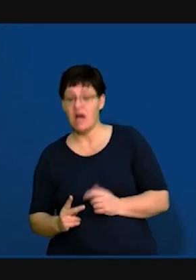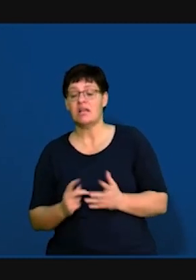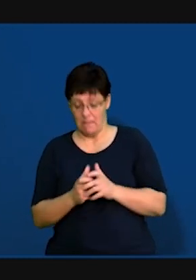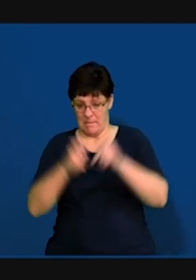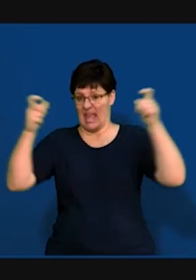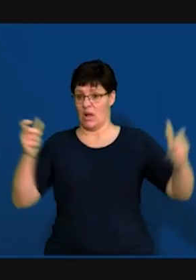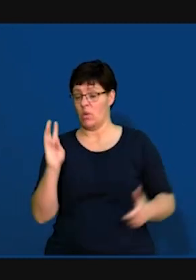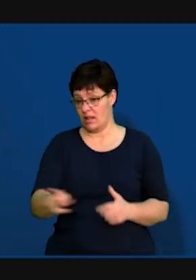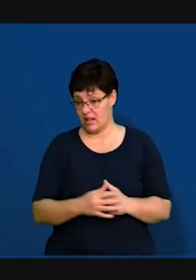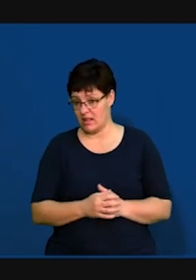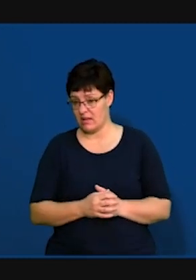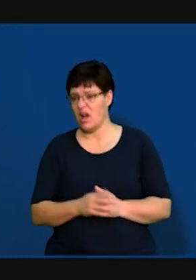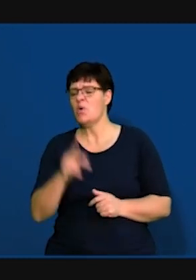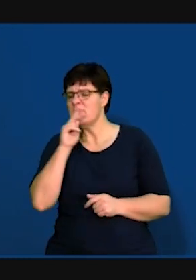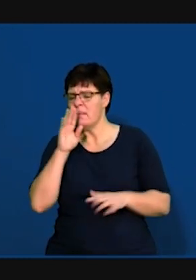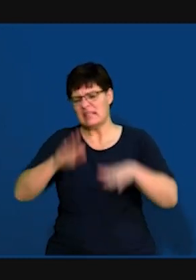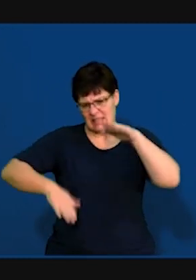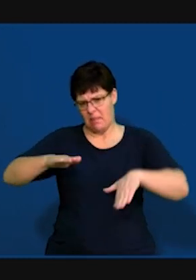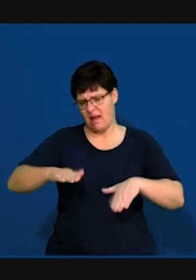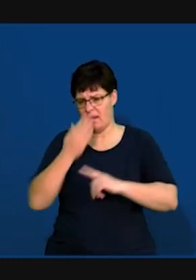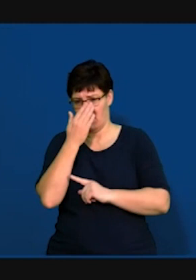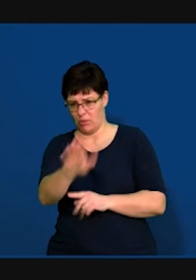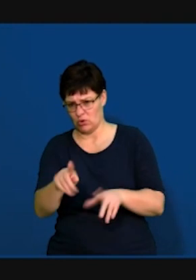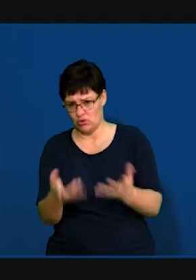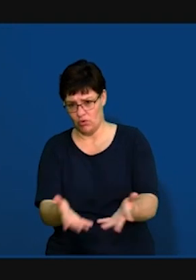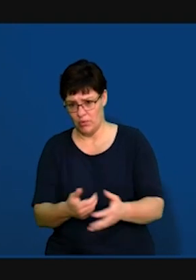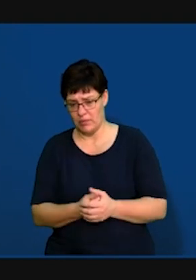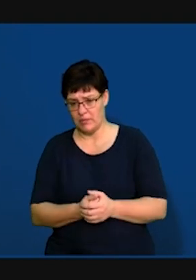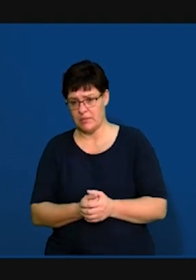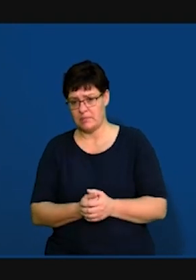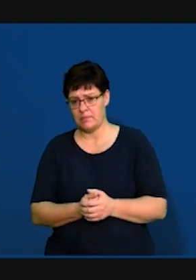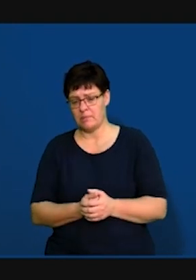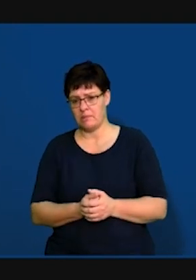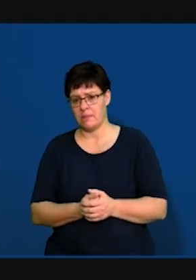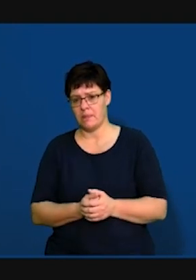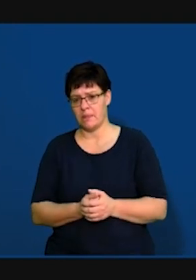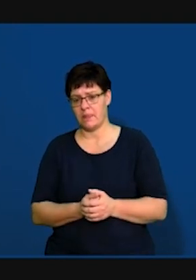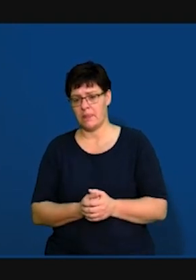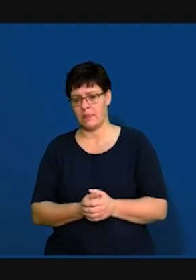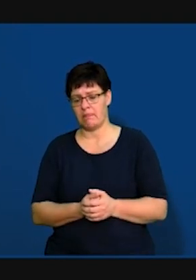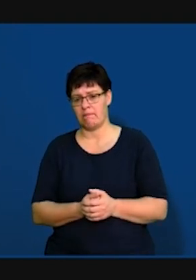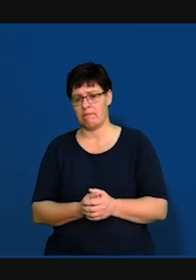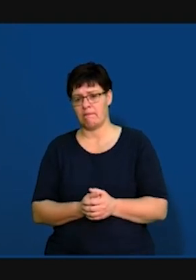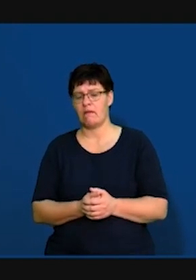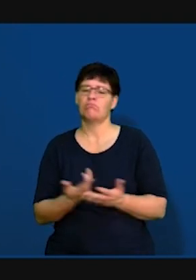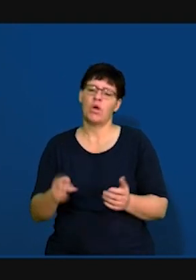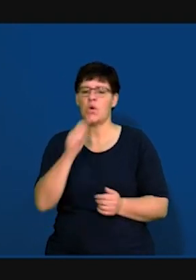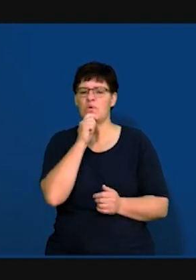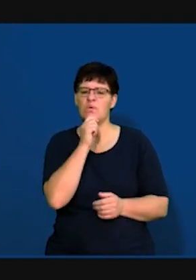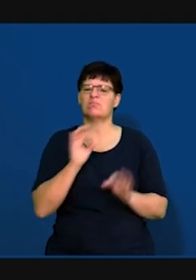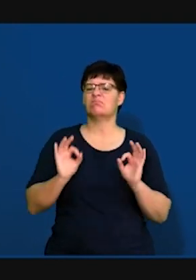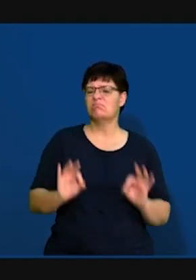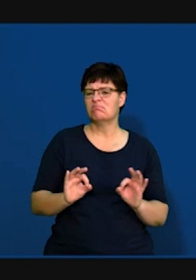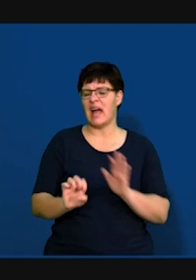So we use more or less a similar approach, right? Now, just to use a specific example in terms